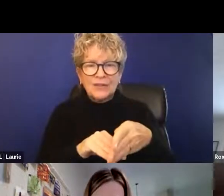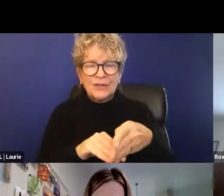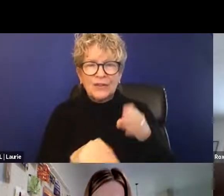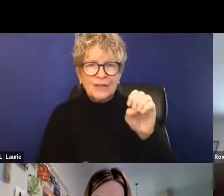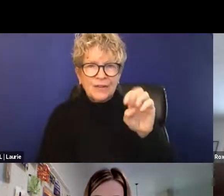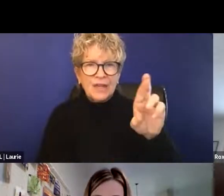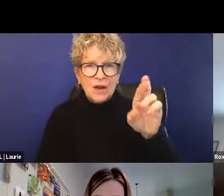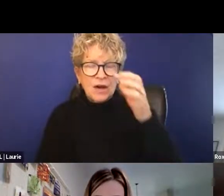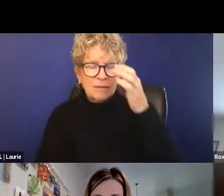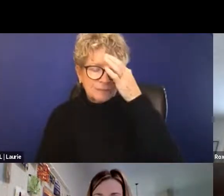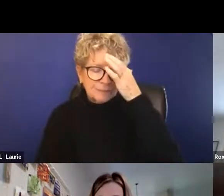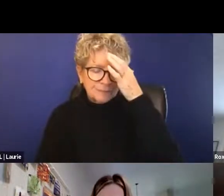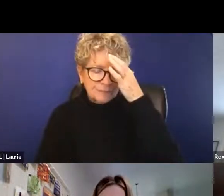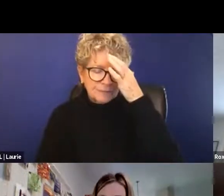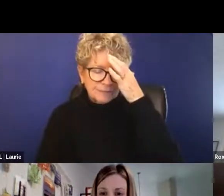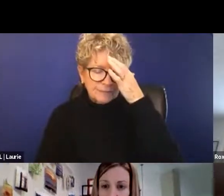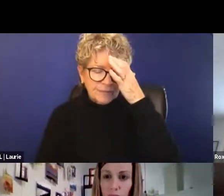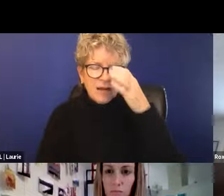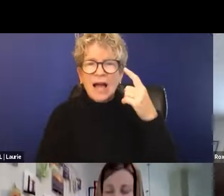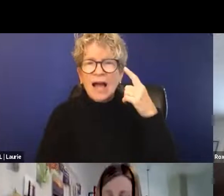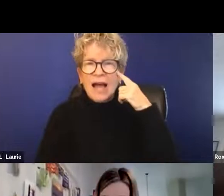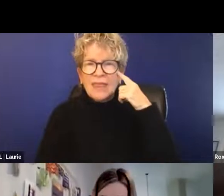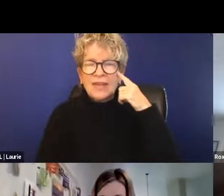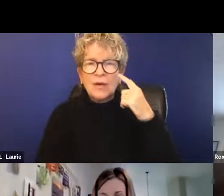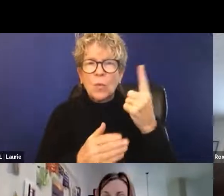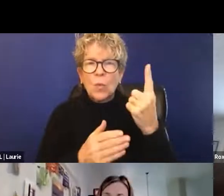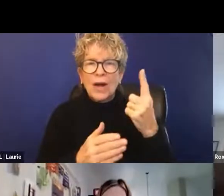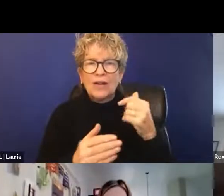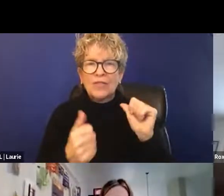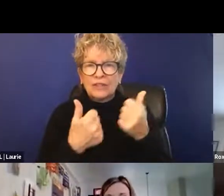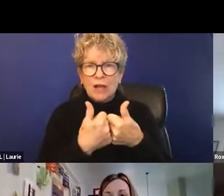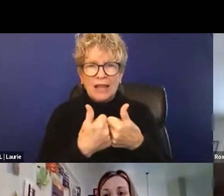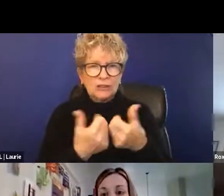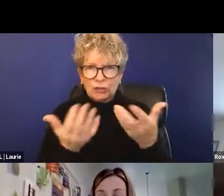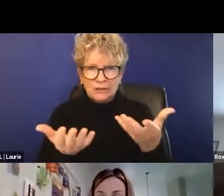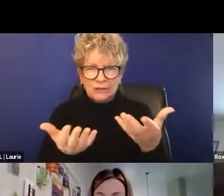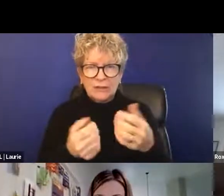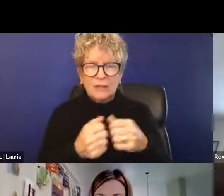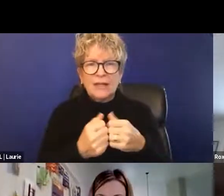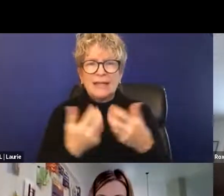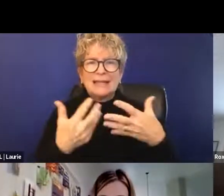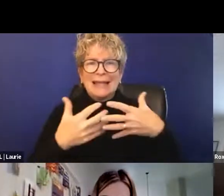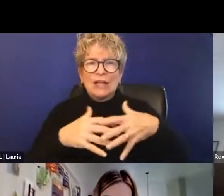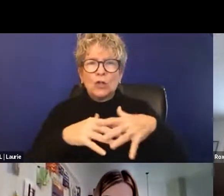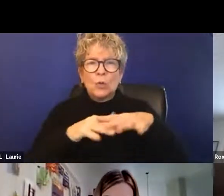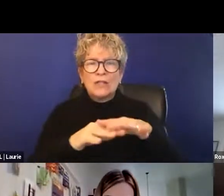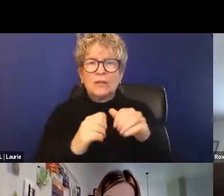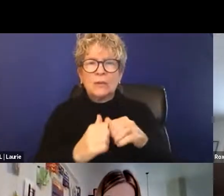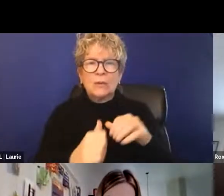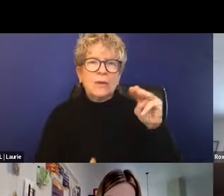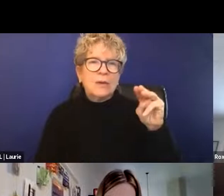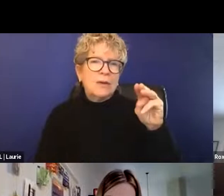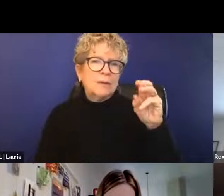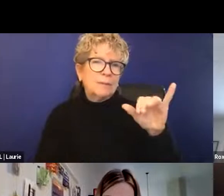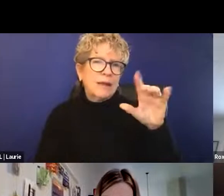ER, I believe one of the challenges that we're facing is that integration with the Medicare side of things and